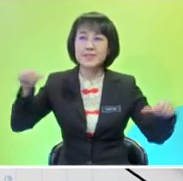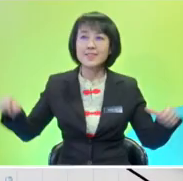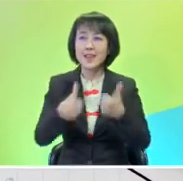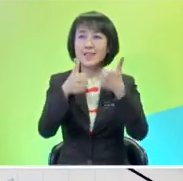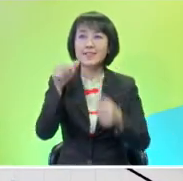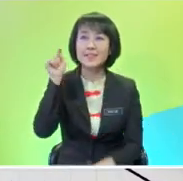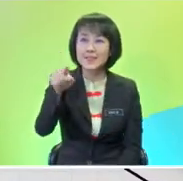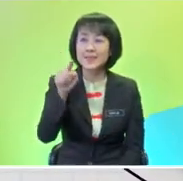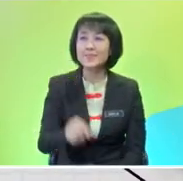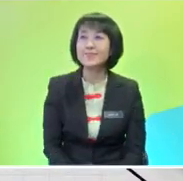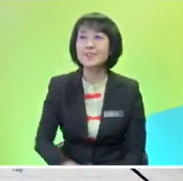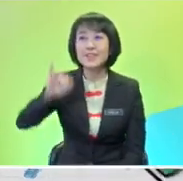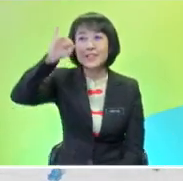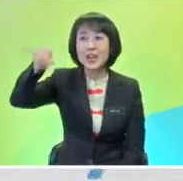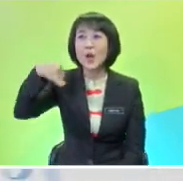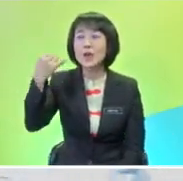Jalhun,